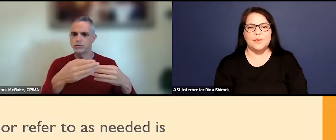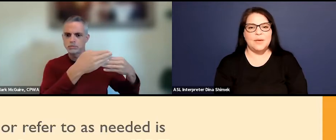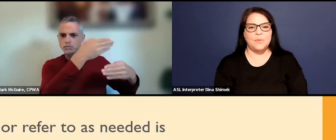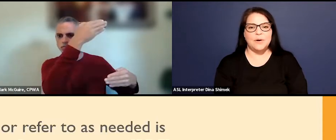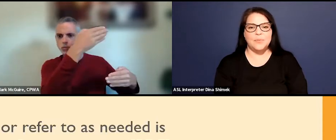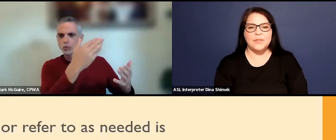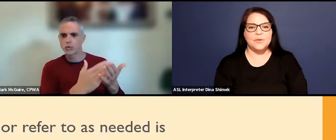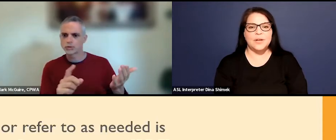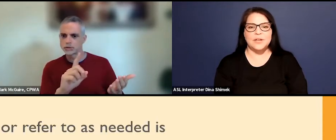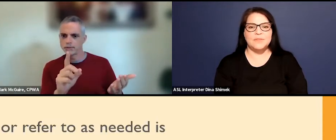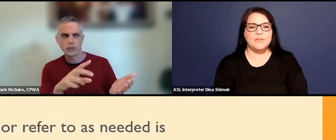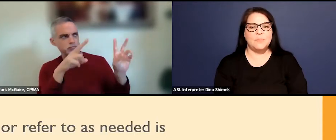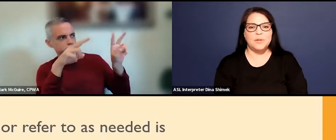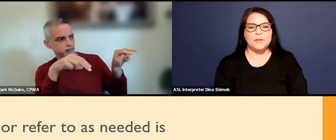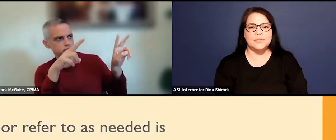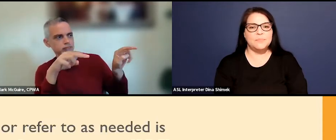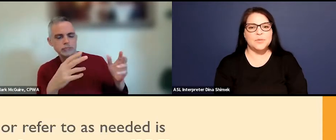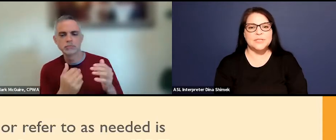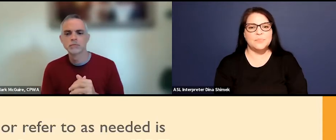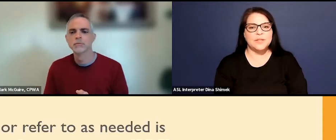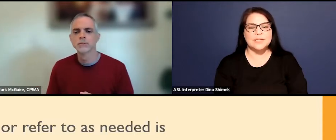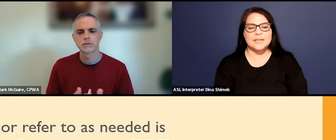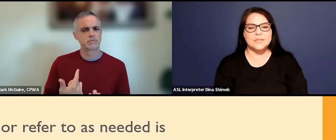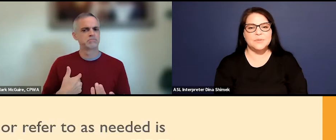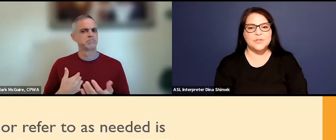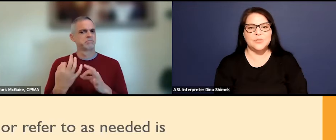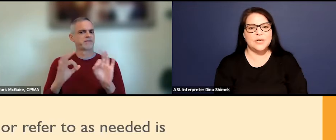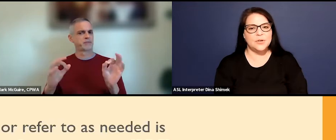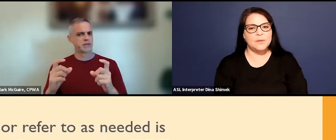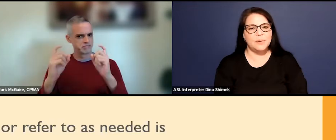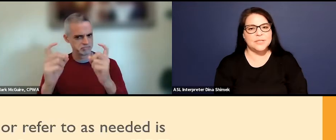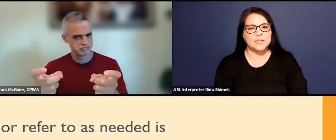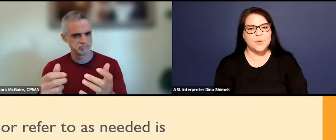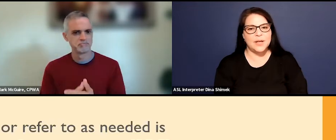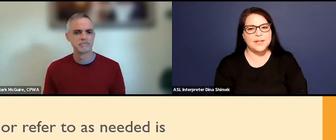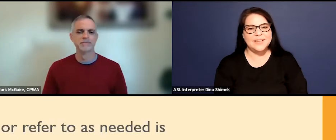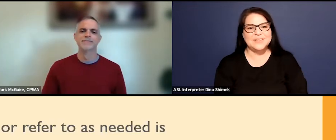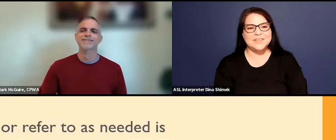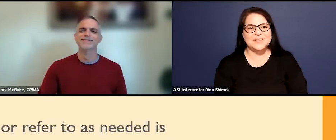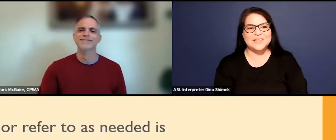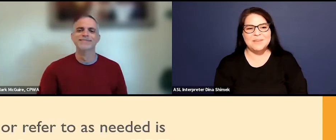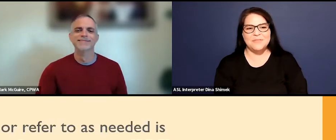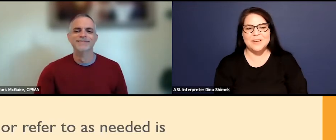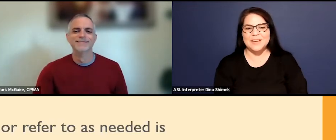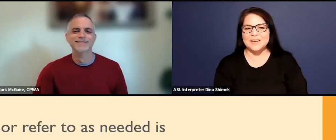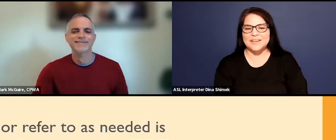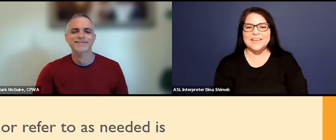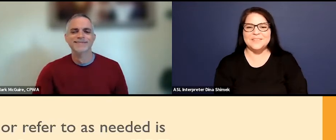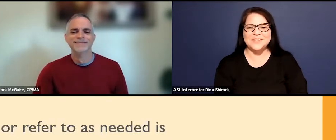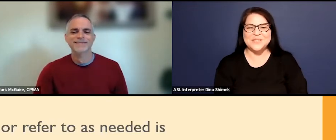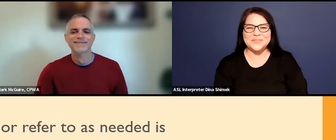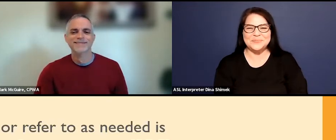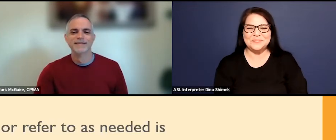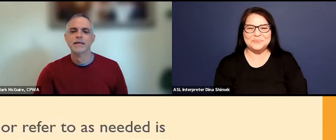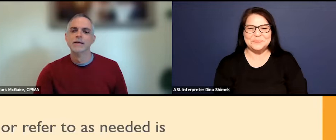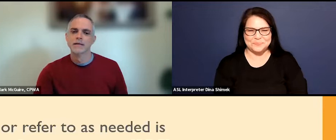anyone that you may work with. You could actually, if you have a bulletin board somewhere that's accessible visually, you can post that as well. So this is my free gift